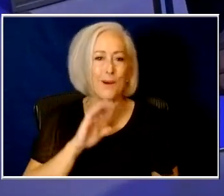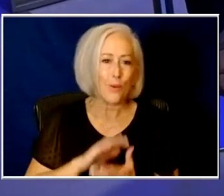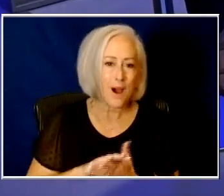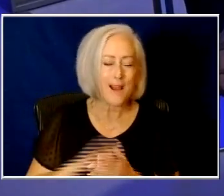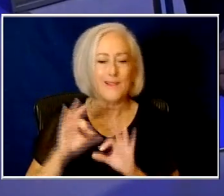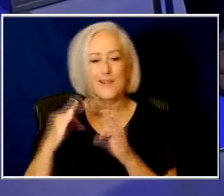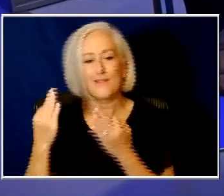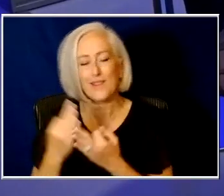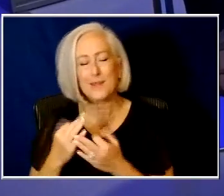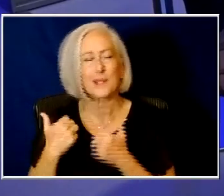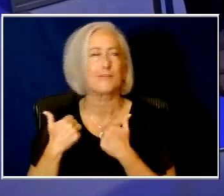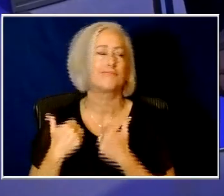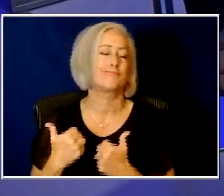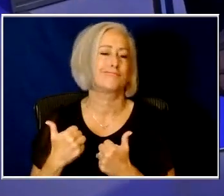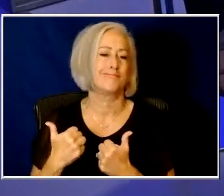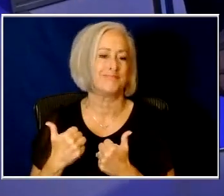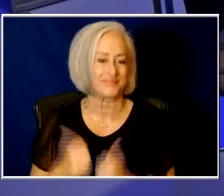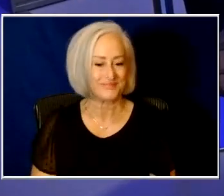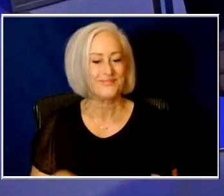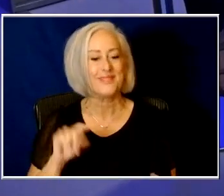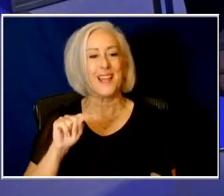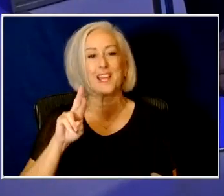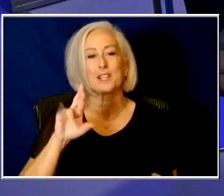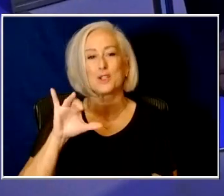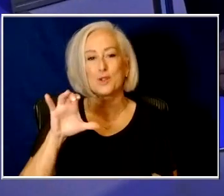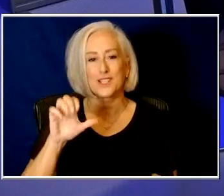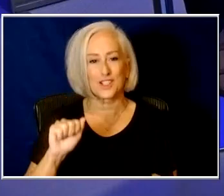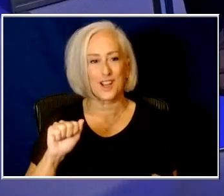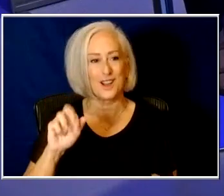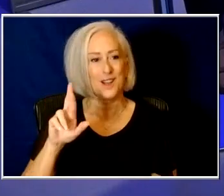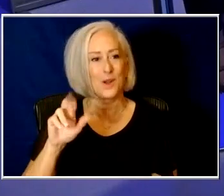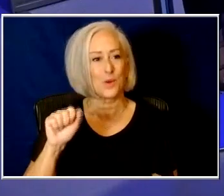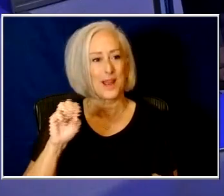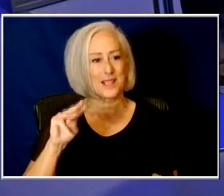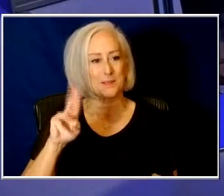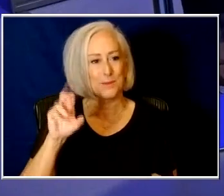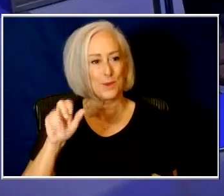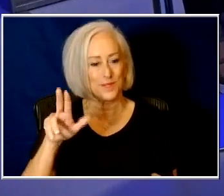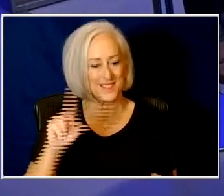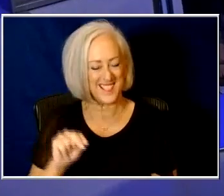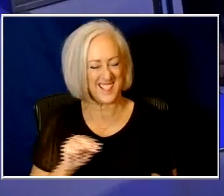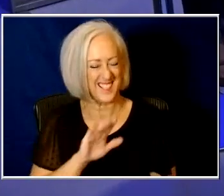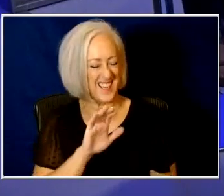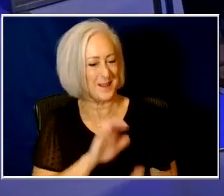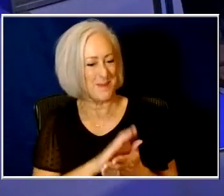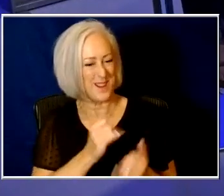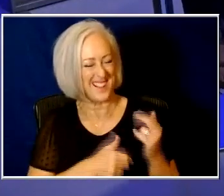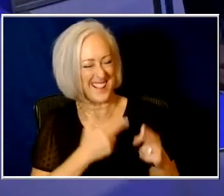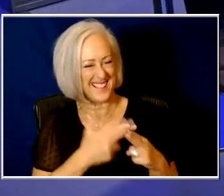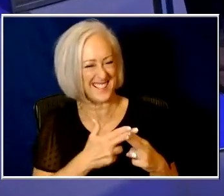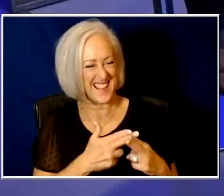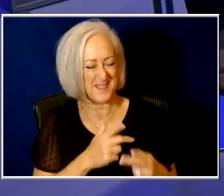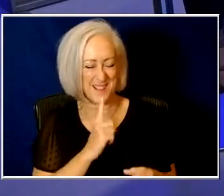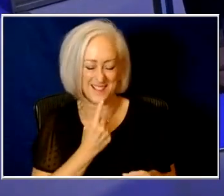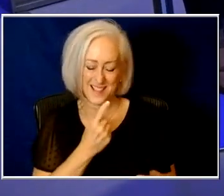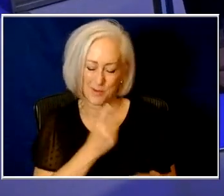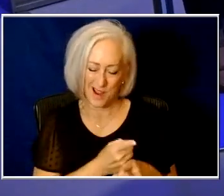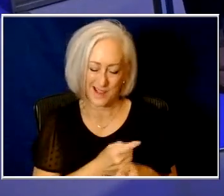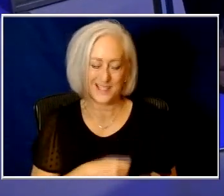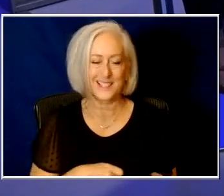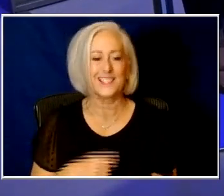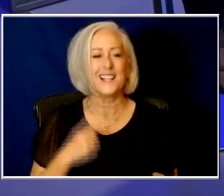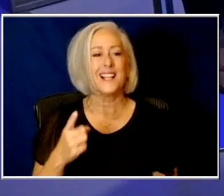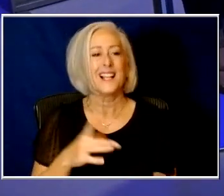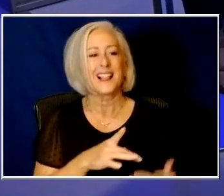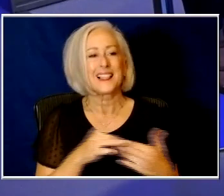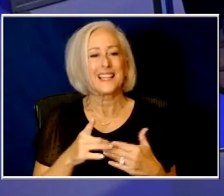and Tricia Rasmussen. And I said it right. You did. Are you married into it, you said? That's right. Okay, well, you have to still claim it. All right. She is the lead transplant coordinator